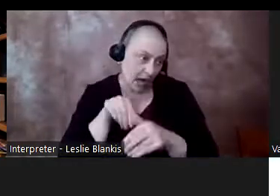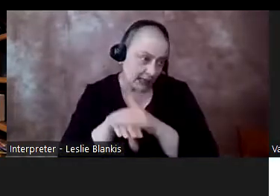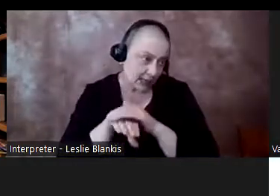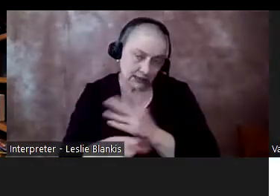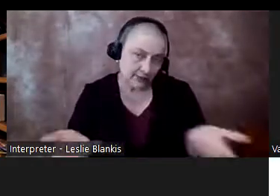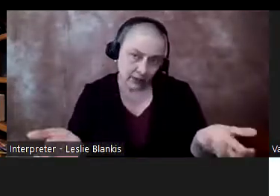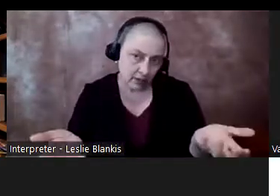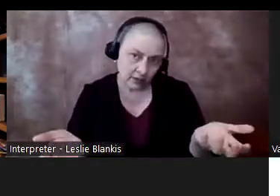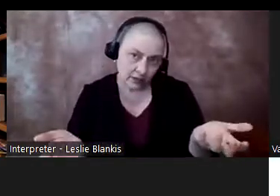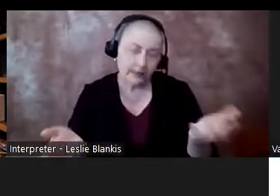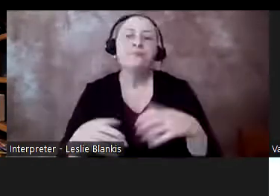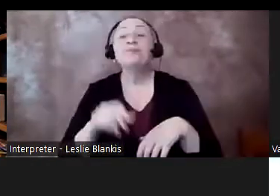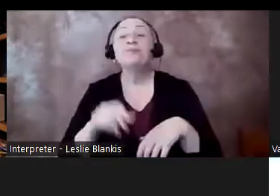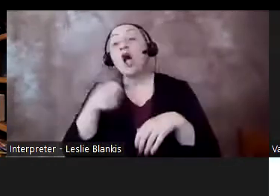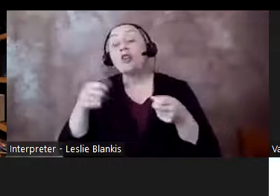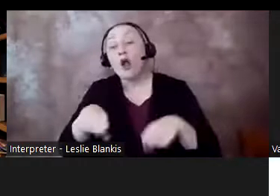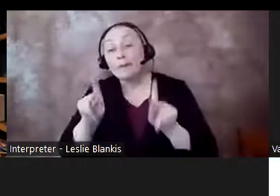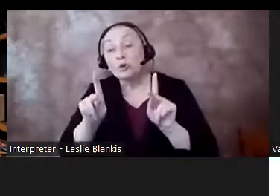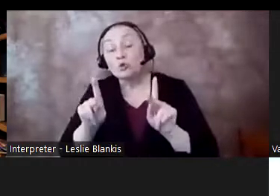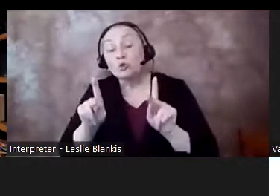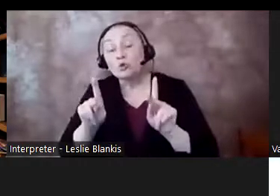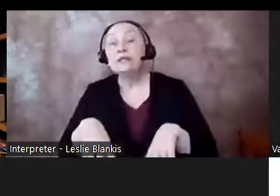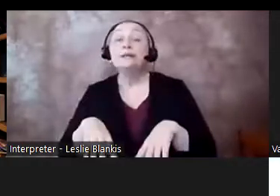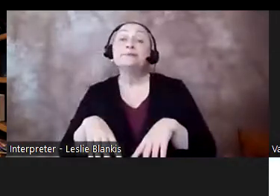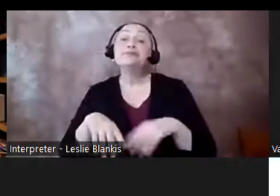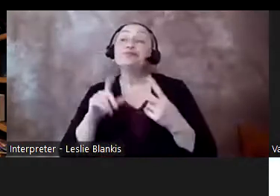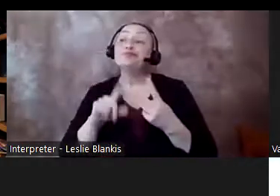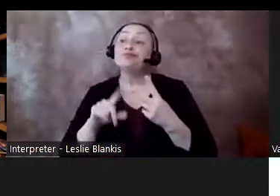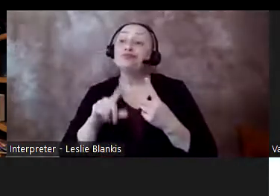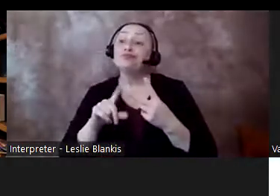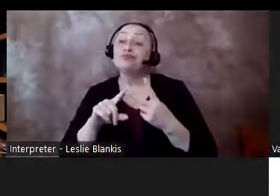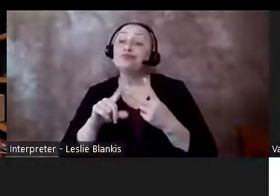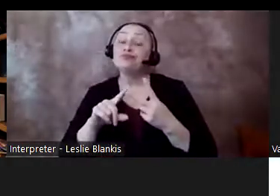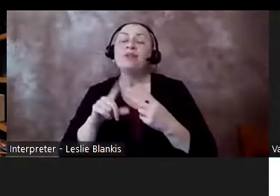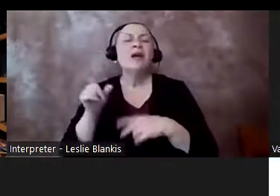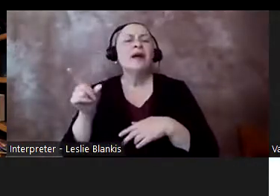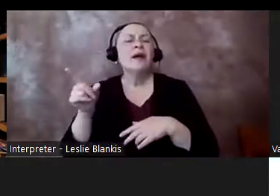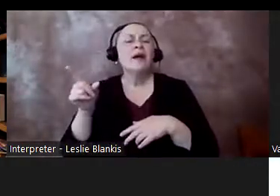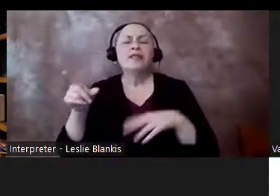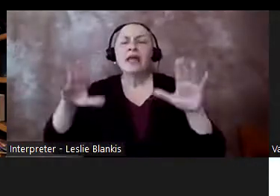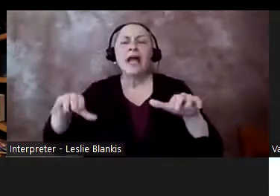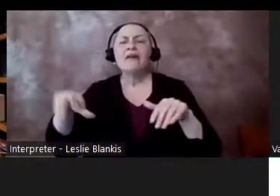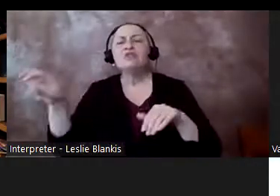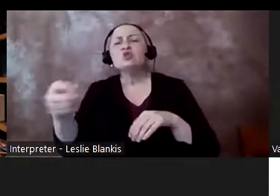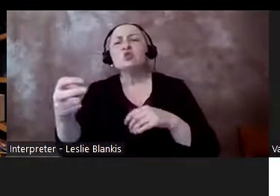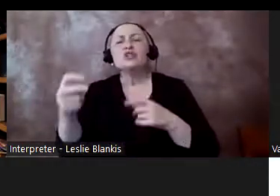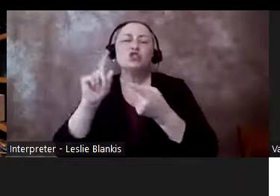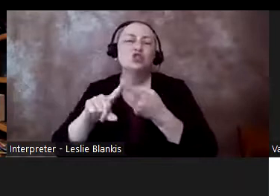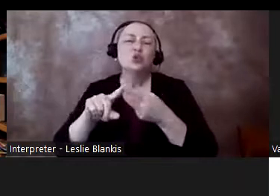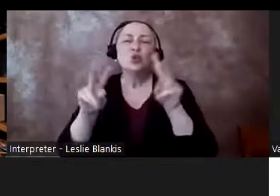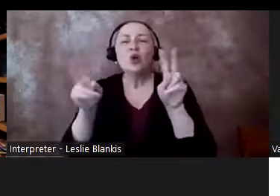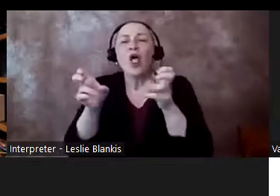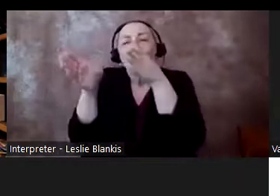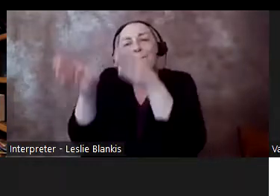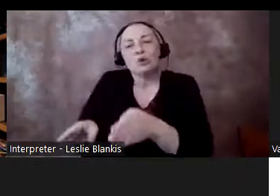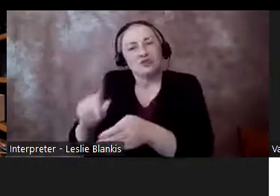another opportunity is they haven't switched over to the person first language, so it's still a